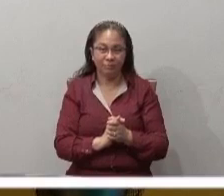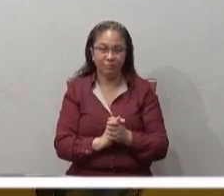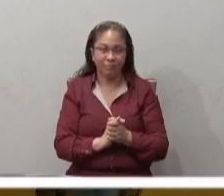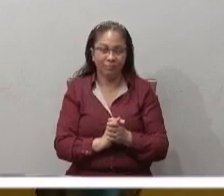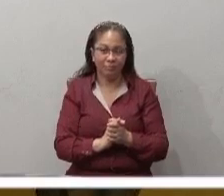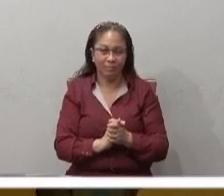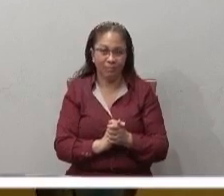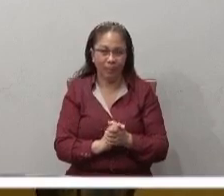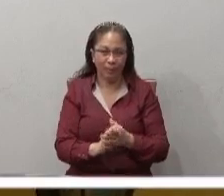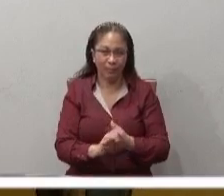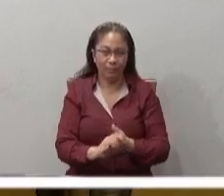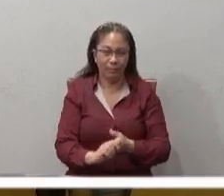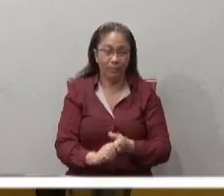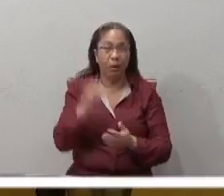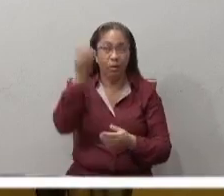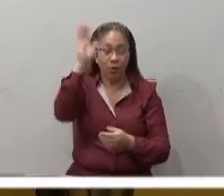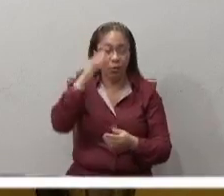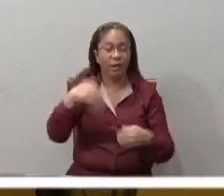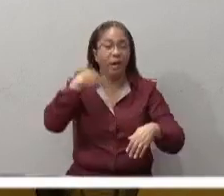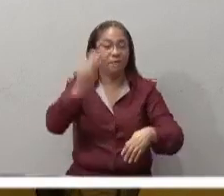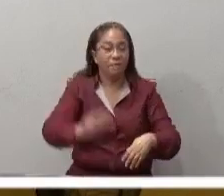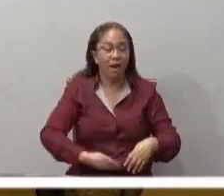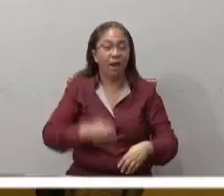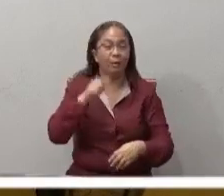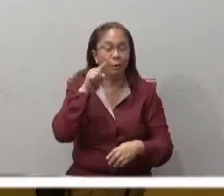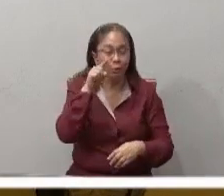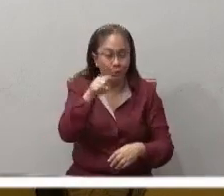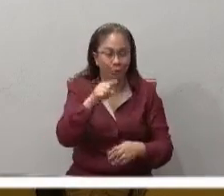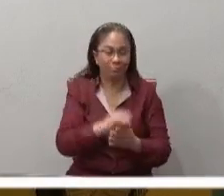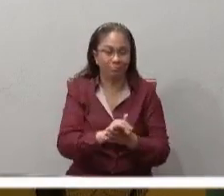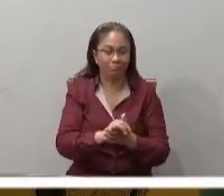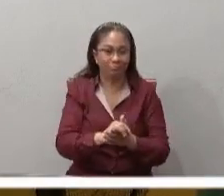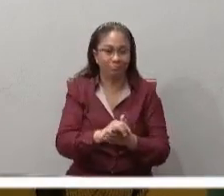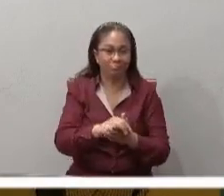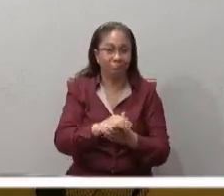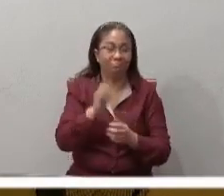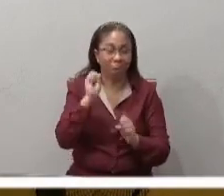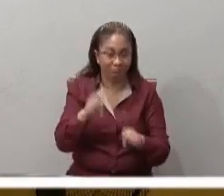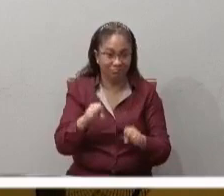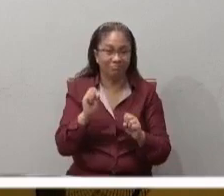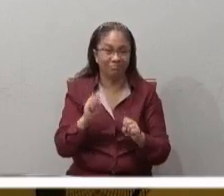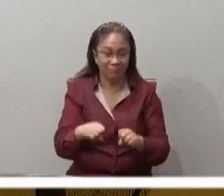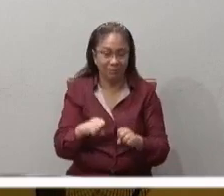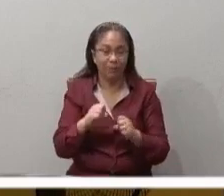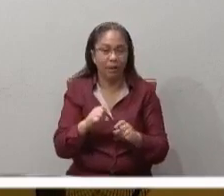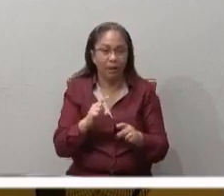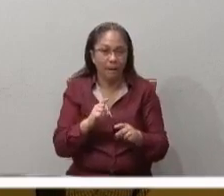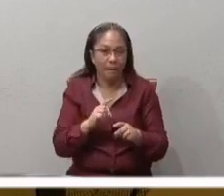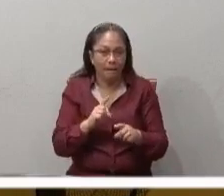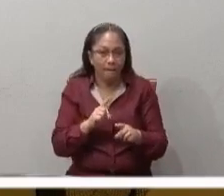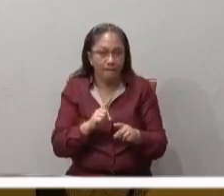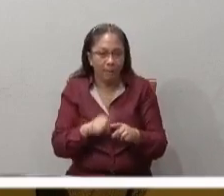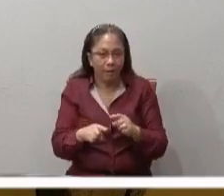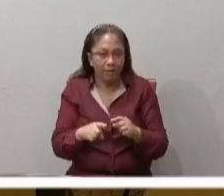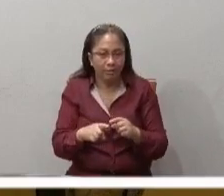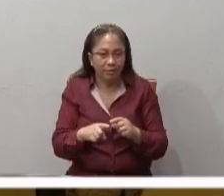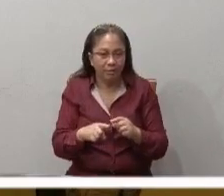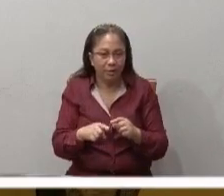And you have been invited. You have been invited. But being invited has an